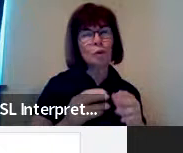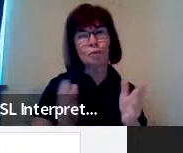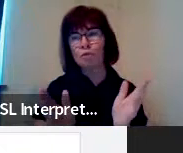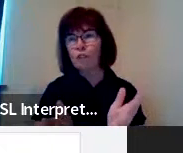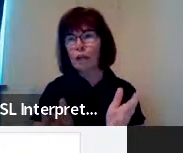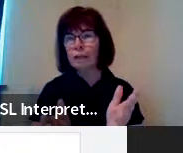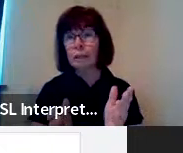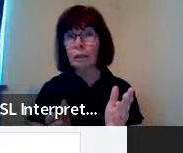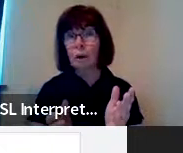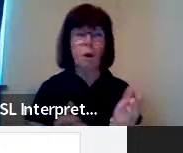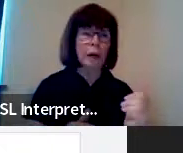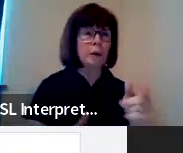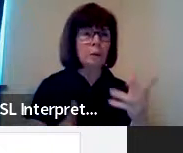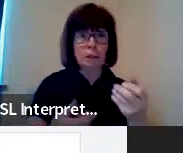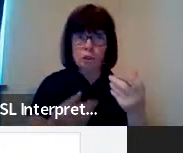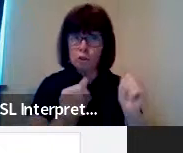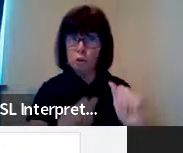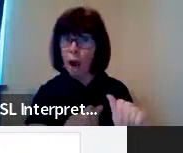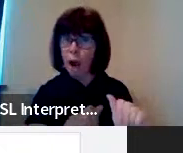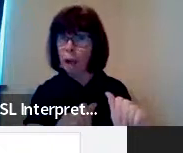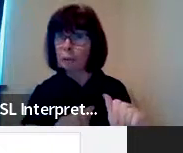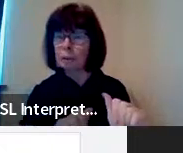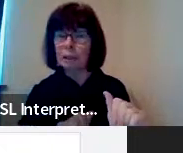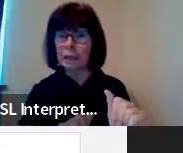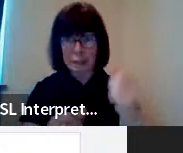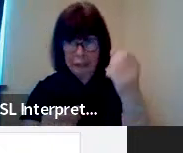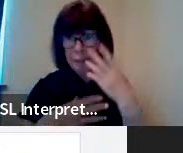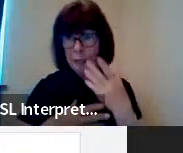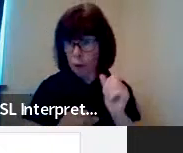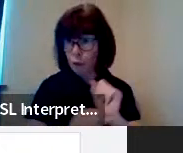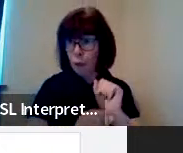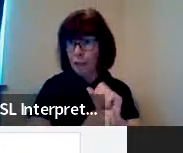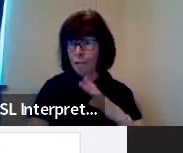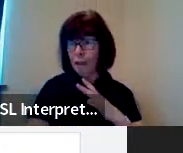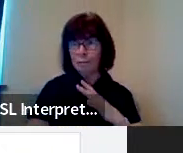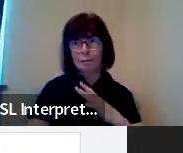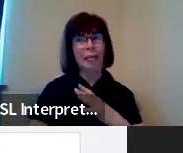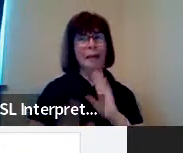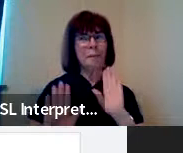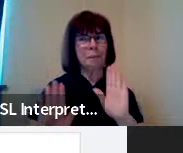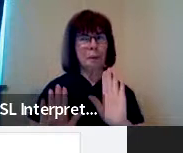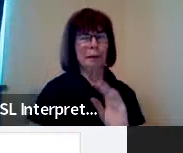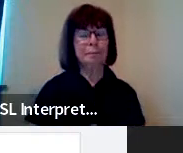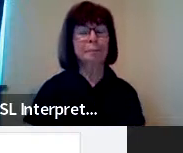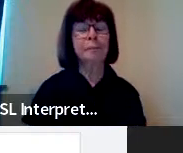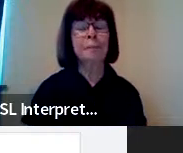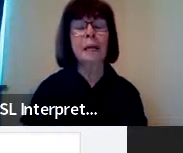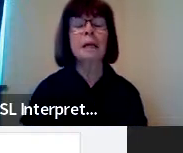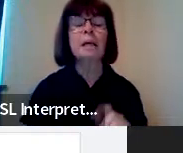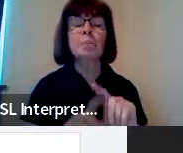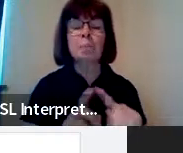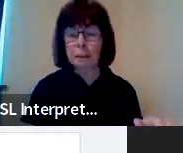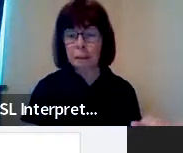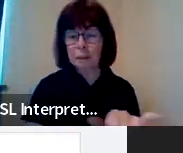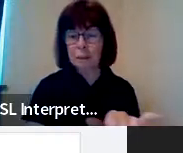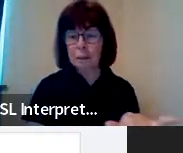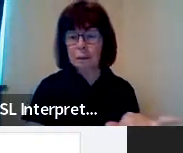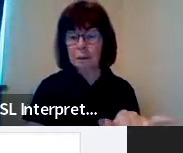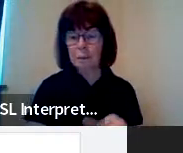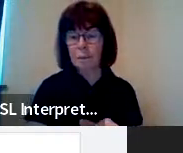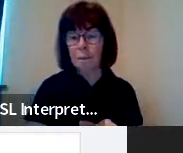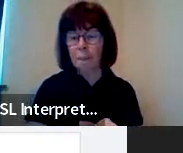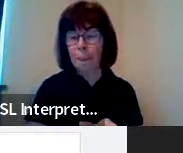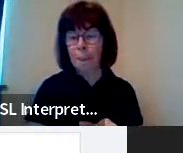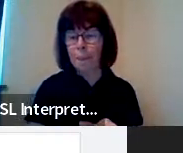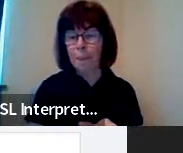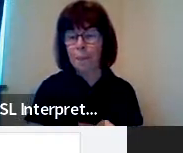actually, if anyone wants to try it and let me know if it's working, that'd be great. But I can also use the sticky